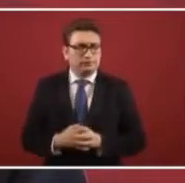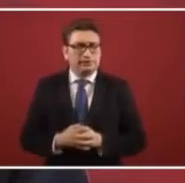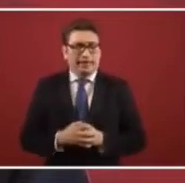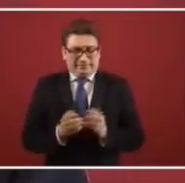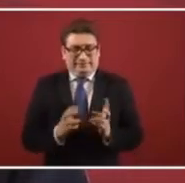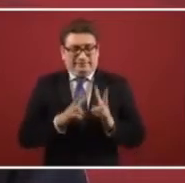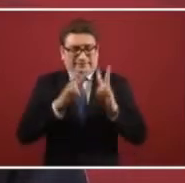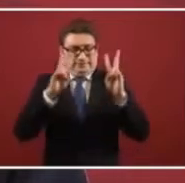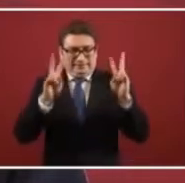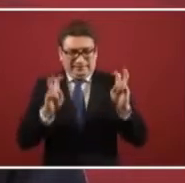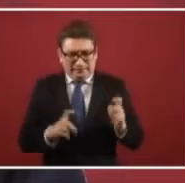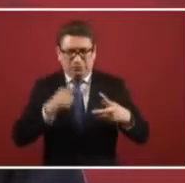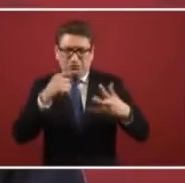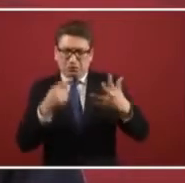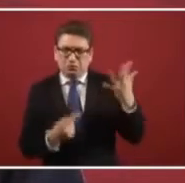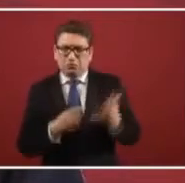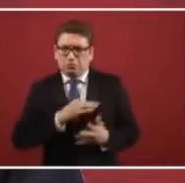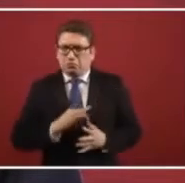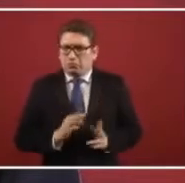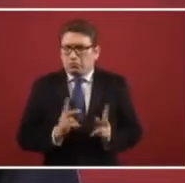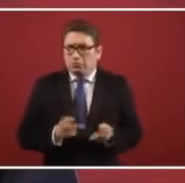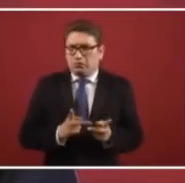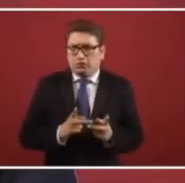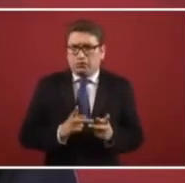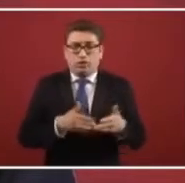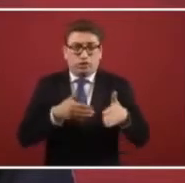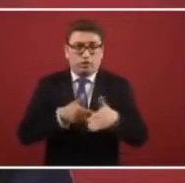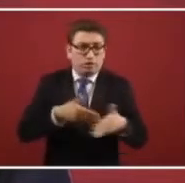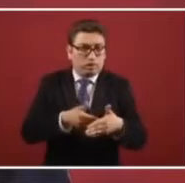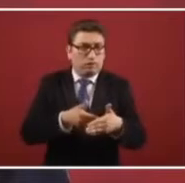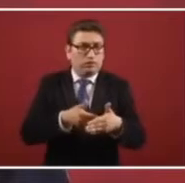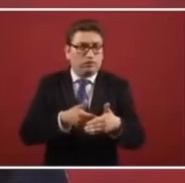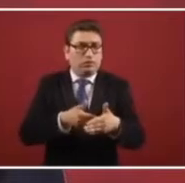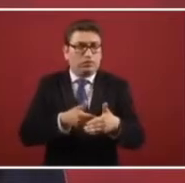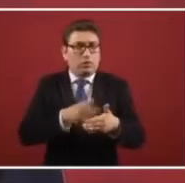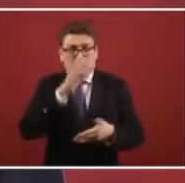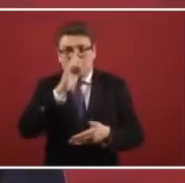why not talk about these topics? Why limit it,